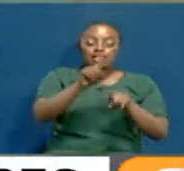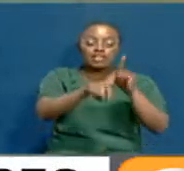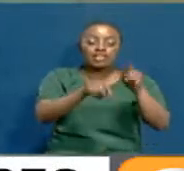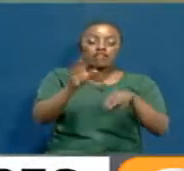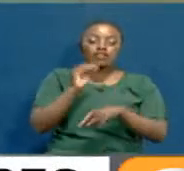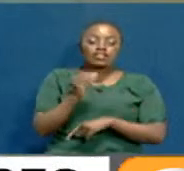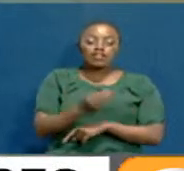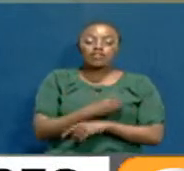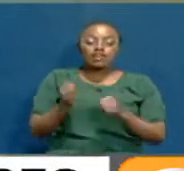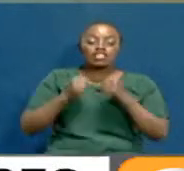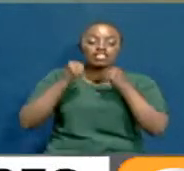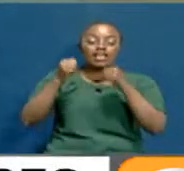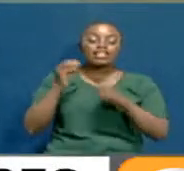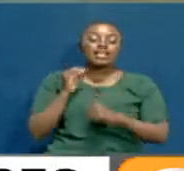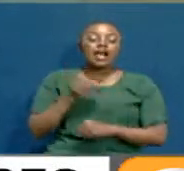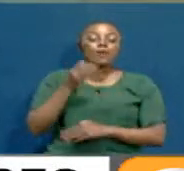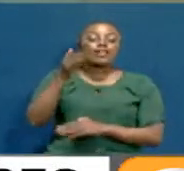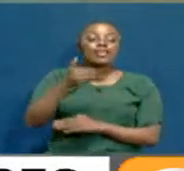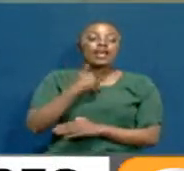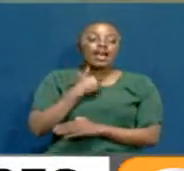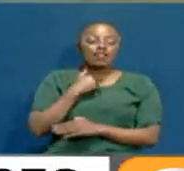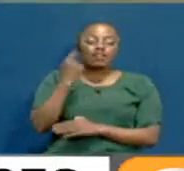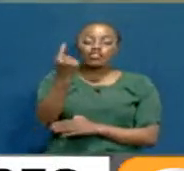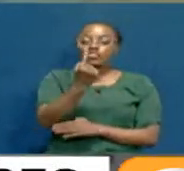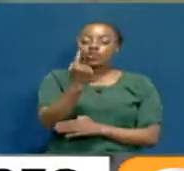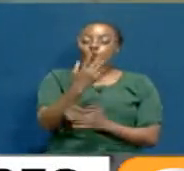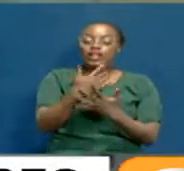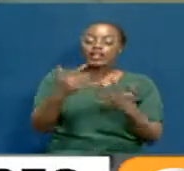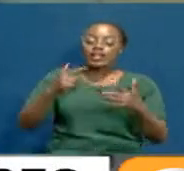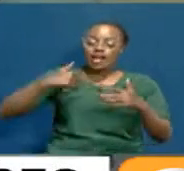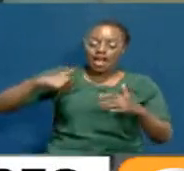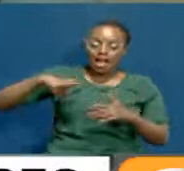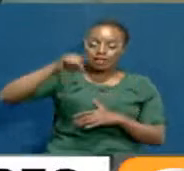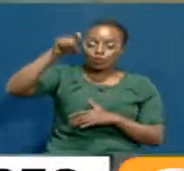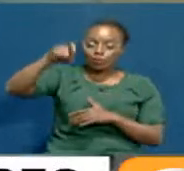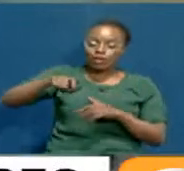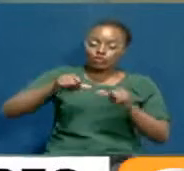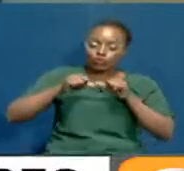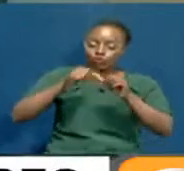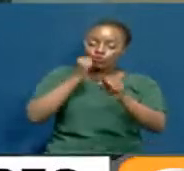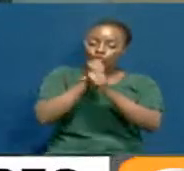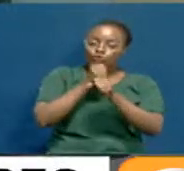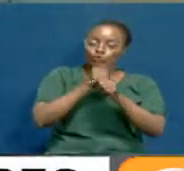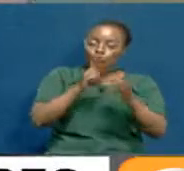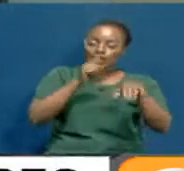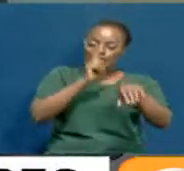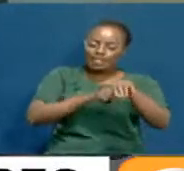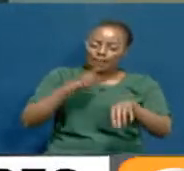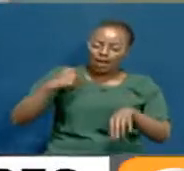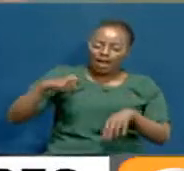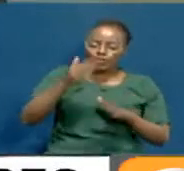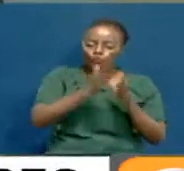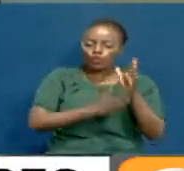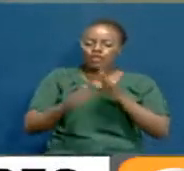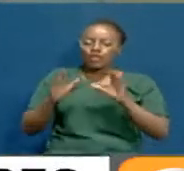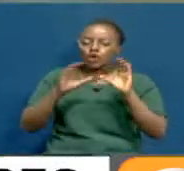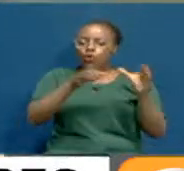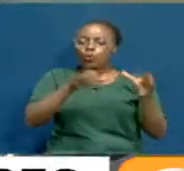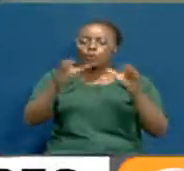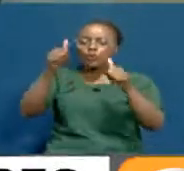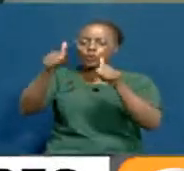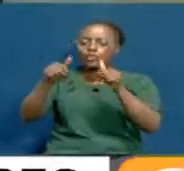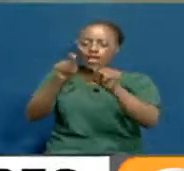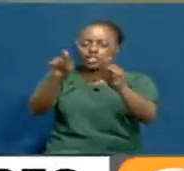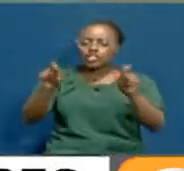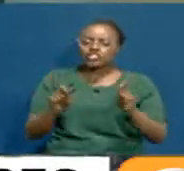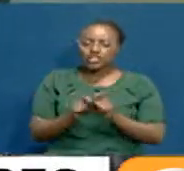that is where our strength is. And the only thing that we have to keep pushing is that while we are organized in communities that are